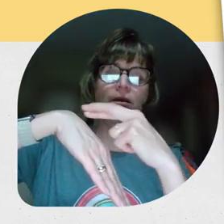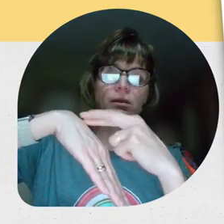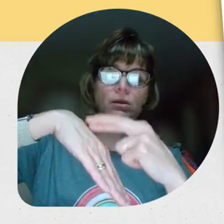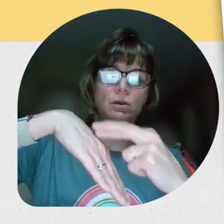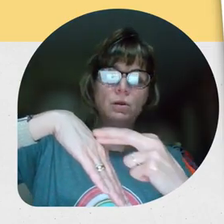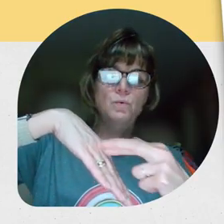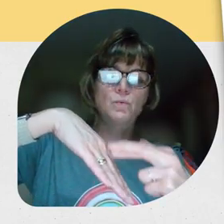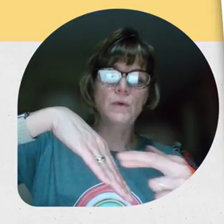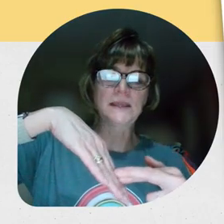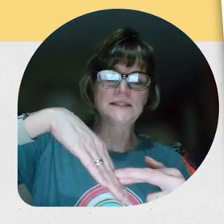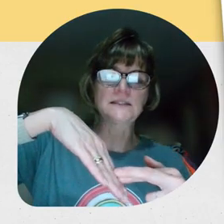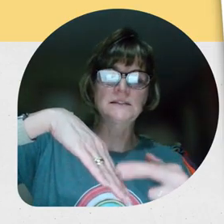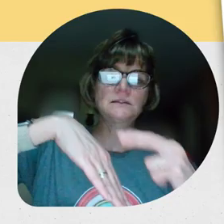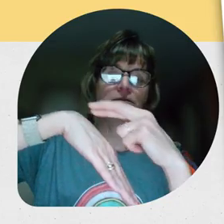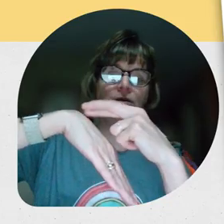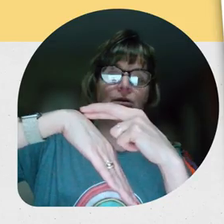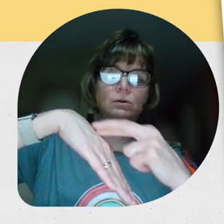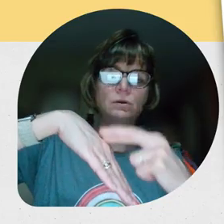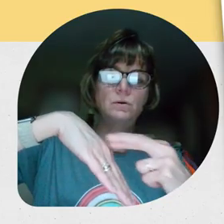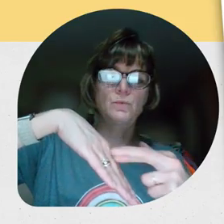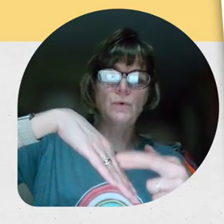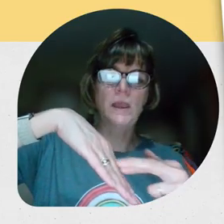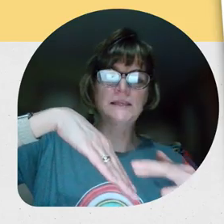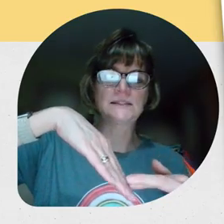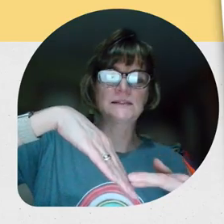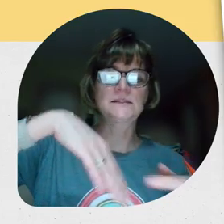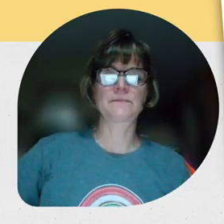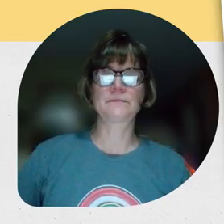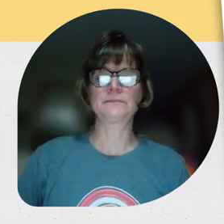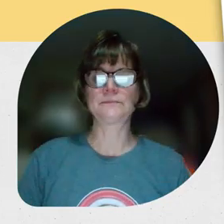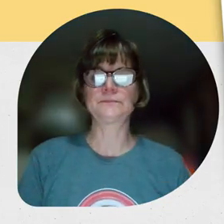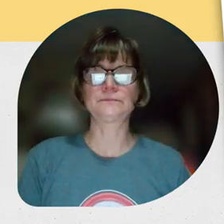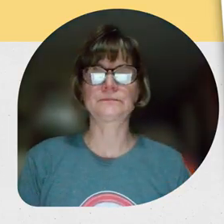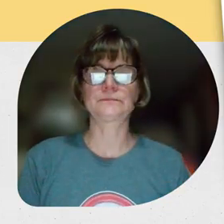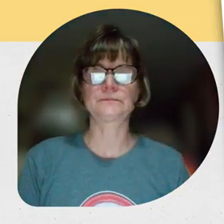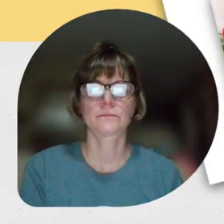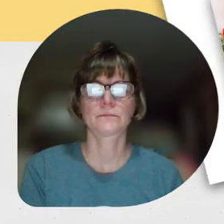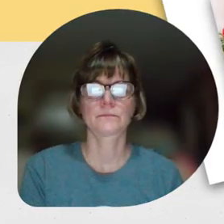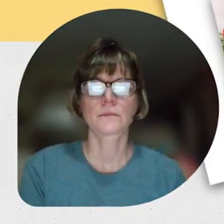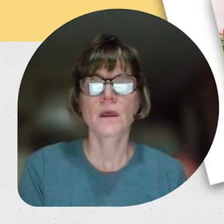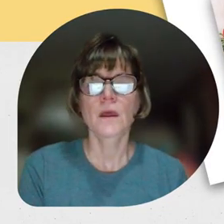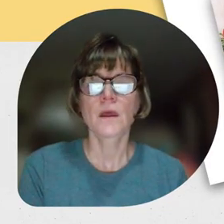shape, raisin, raisin.